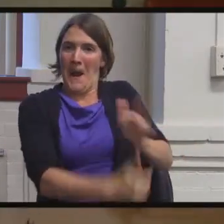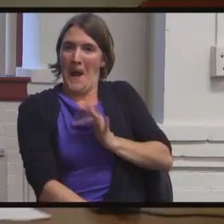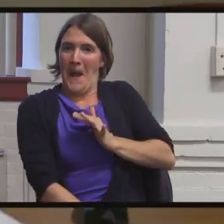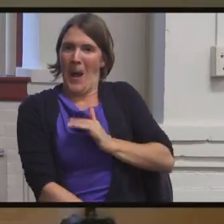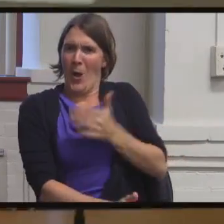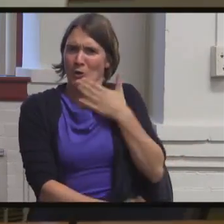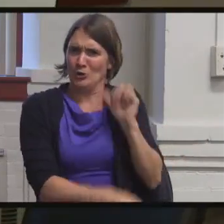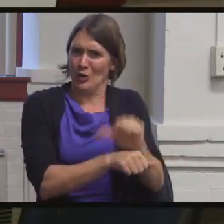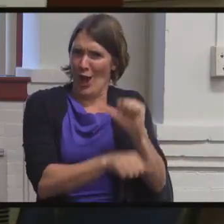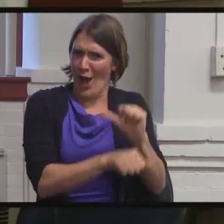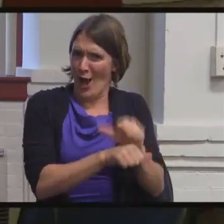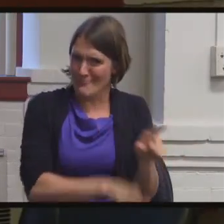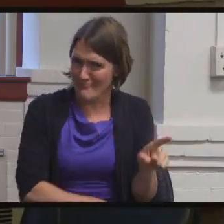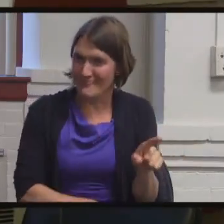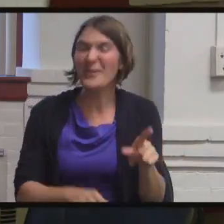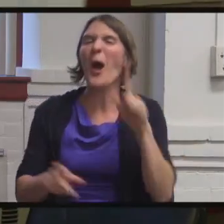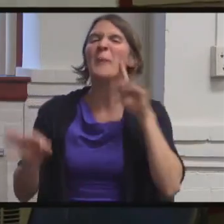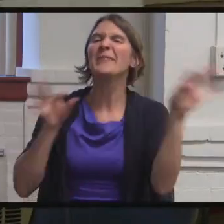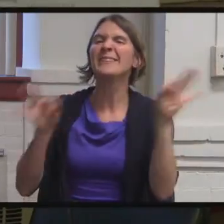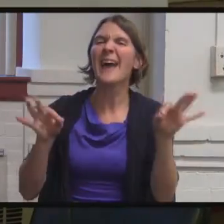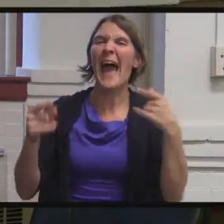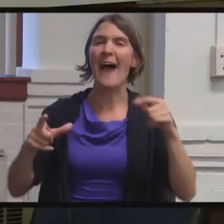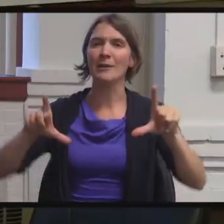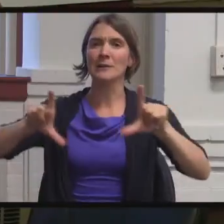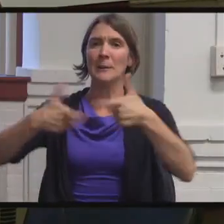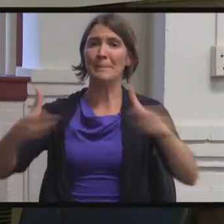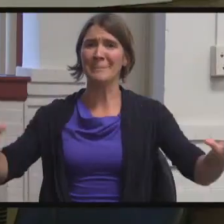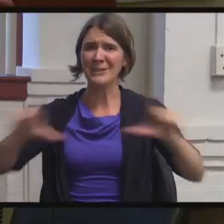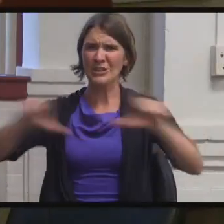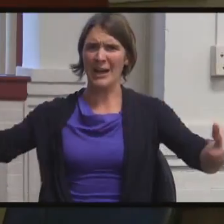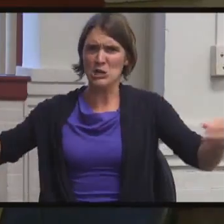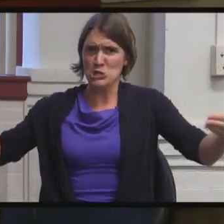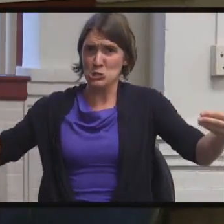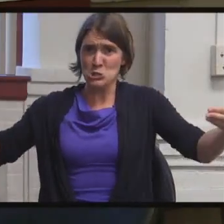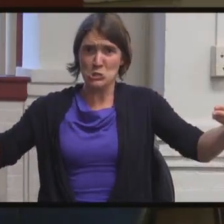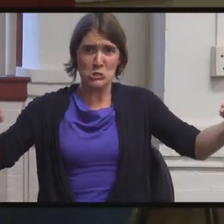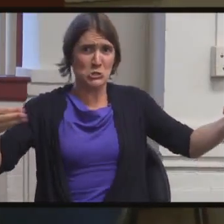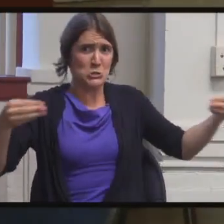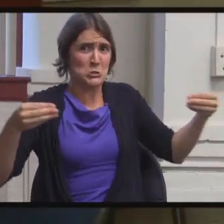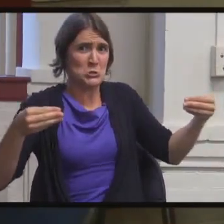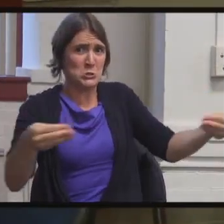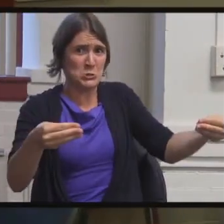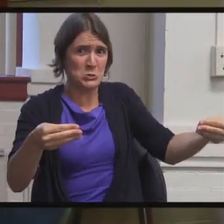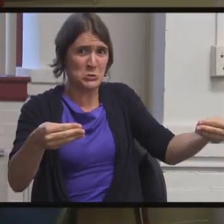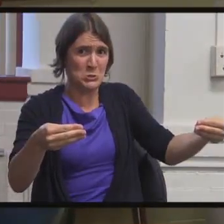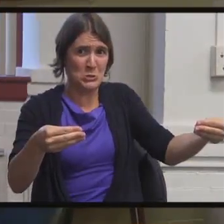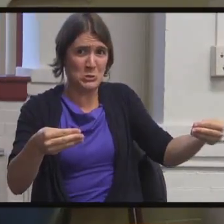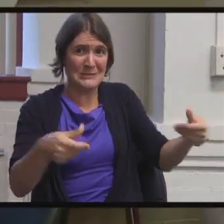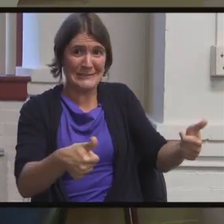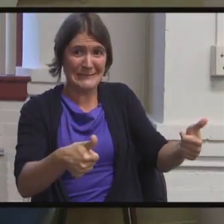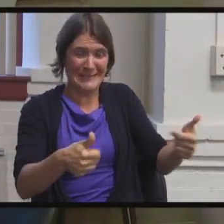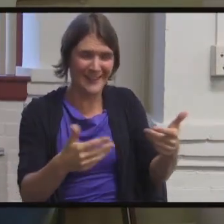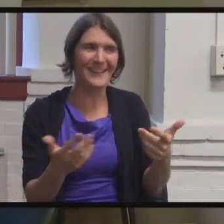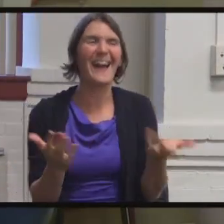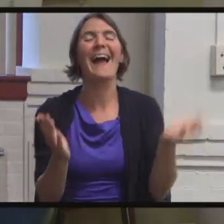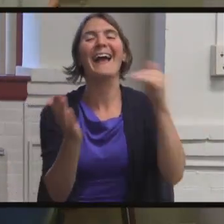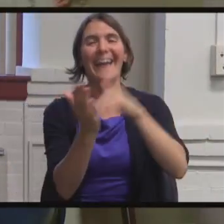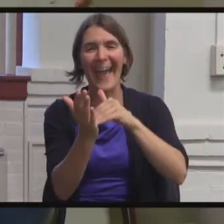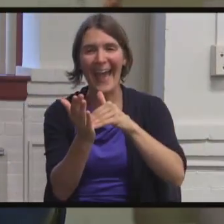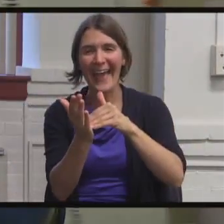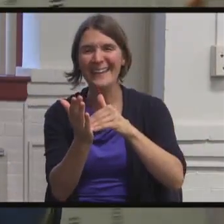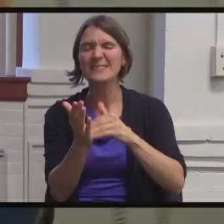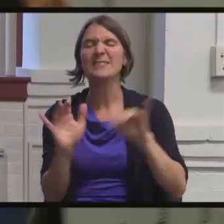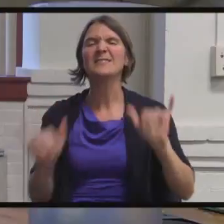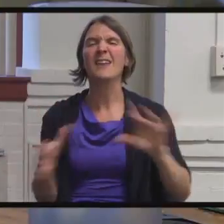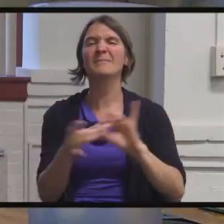So we have the oversized check there, and we're glad once again to